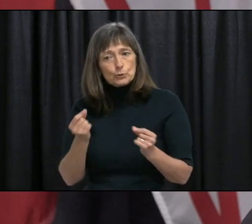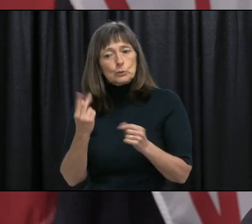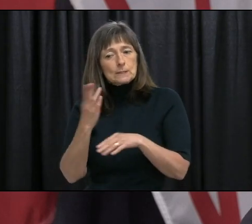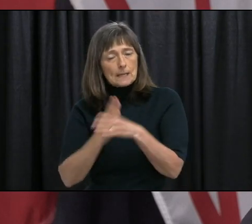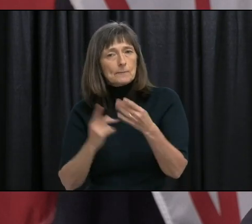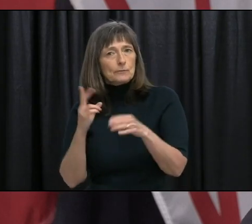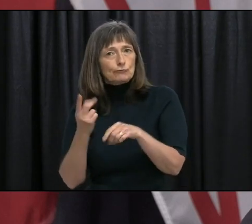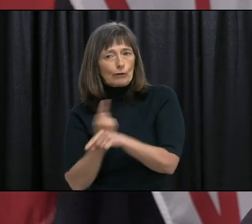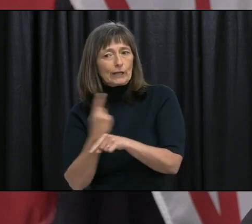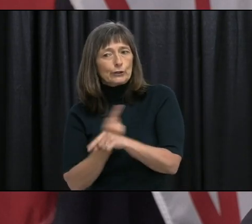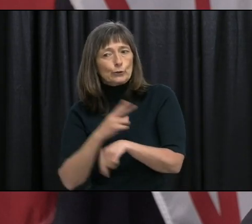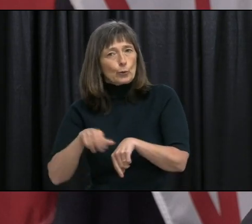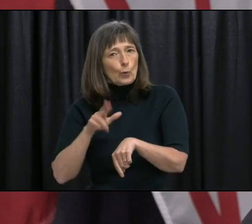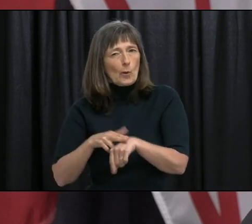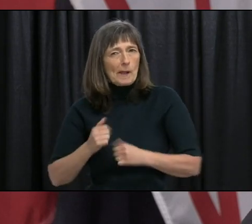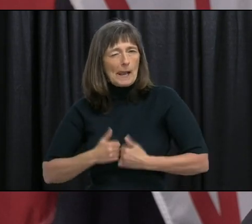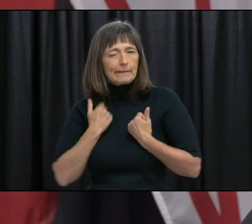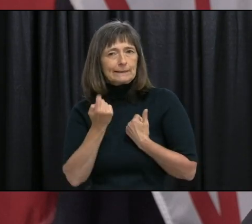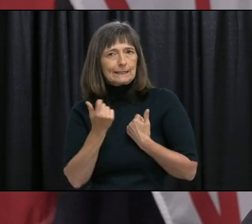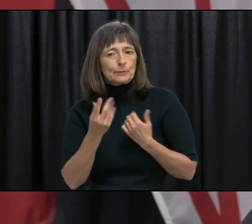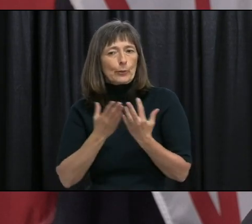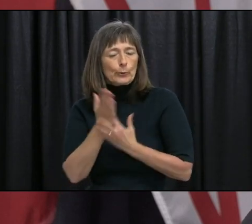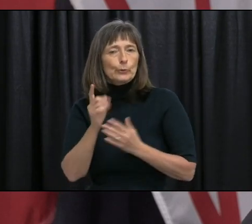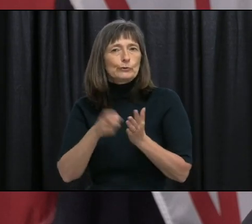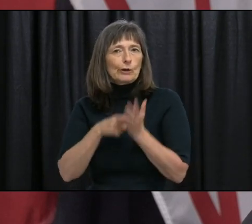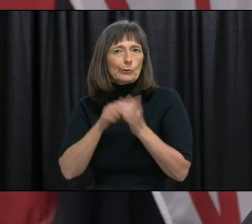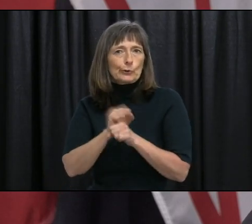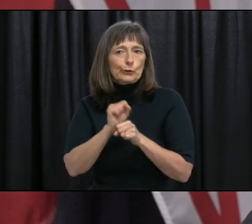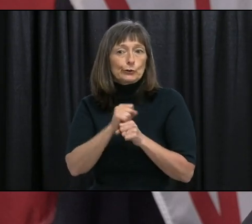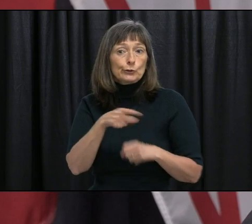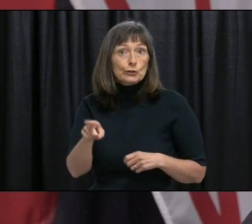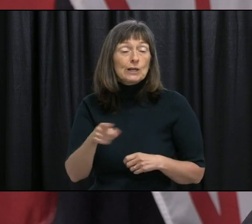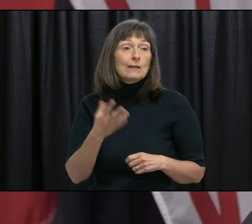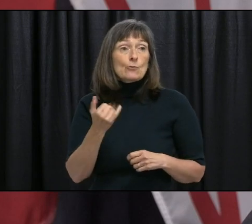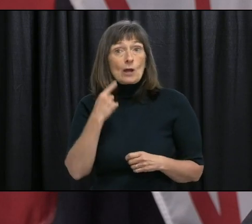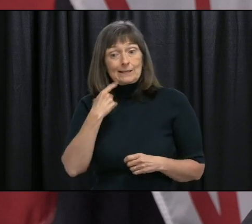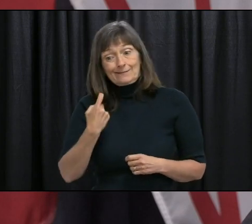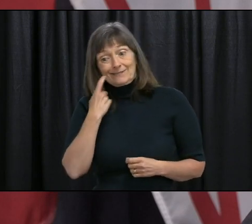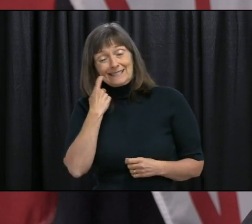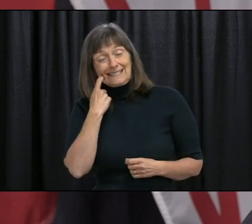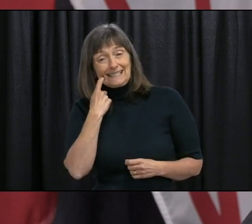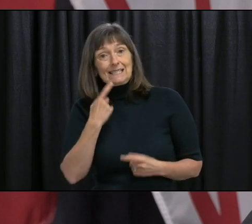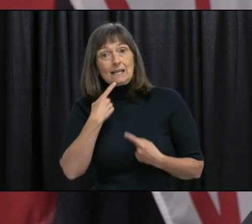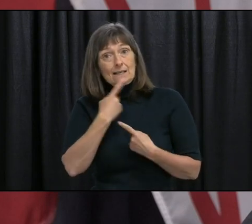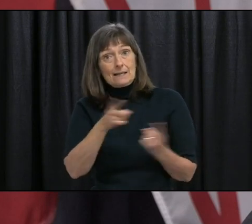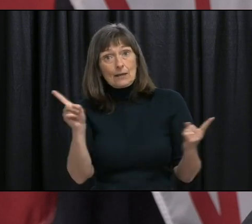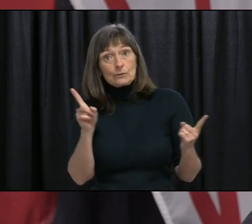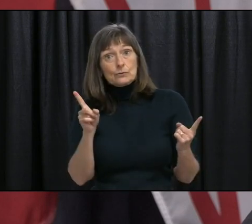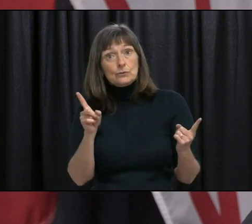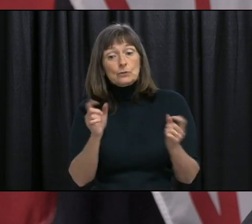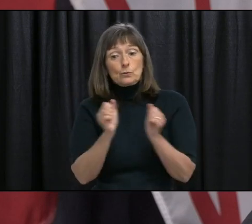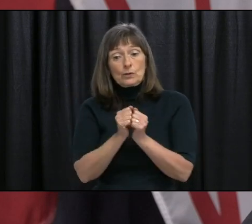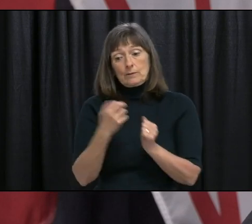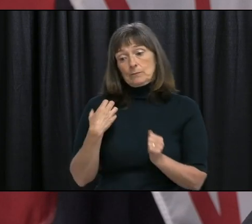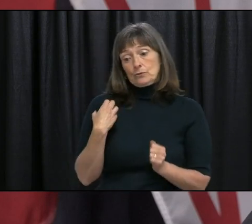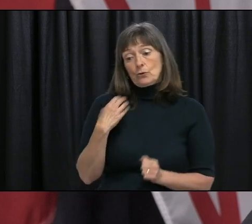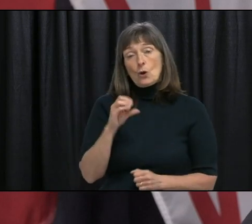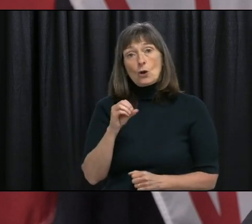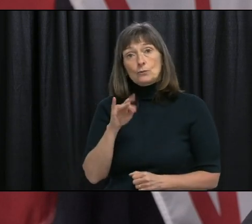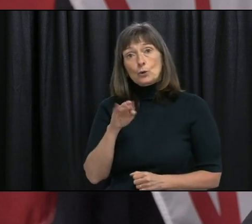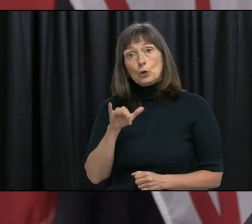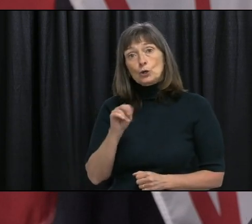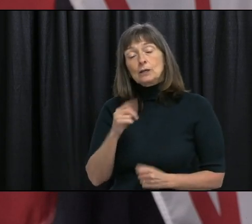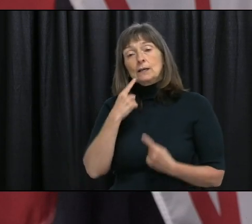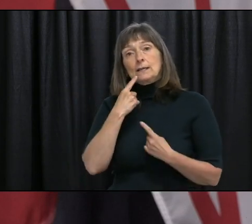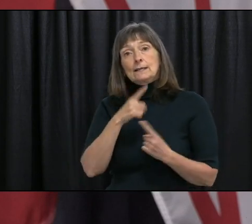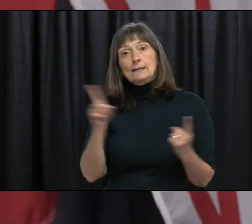was pleased to provide details on the COVID-19 Essential Worker Support Program this morning alongside Minister Osborne.